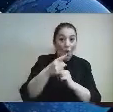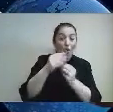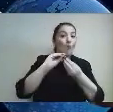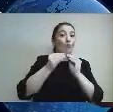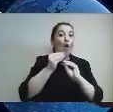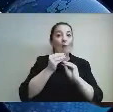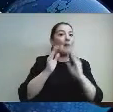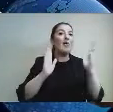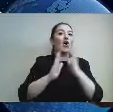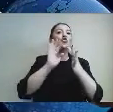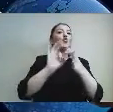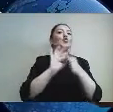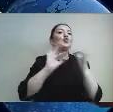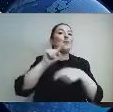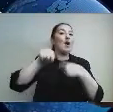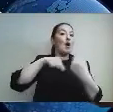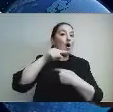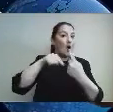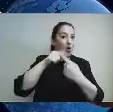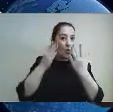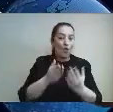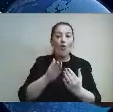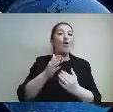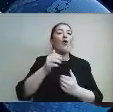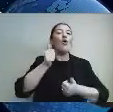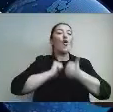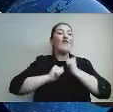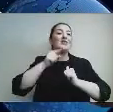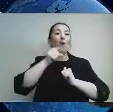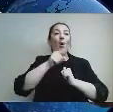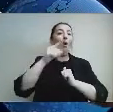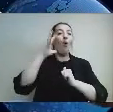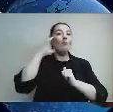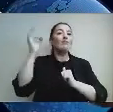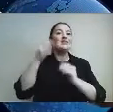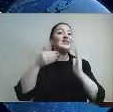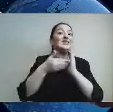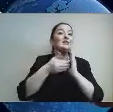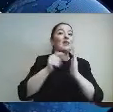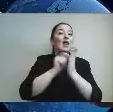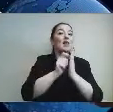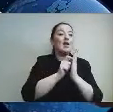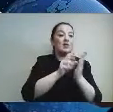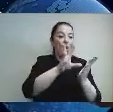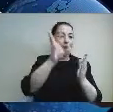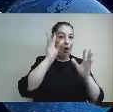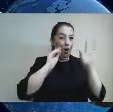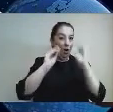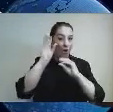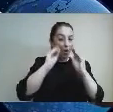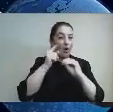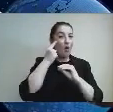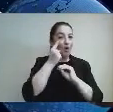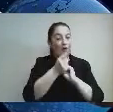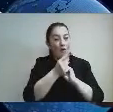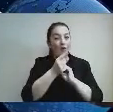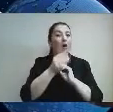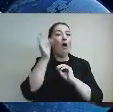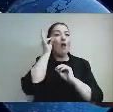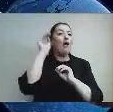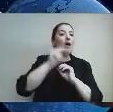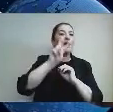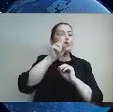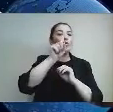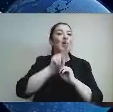was inspired to create a company called According in 2017. And unmanned